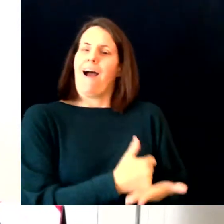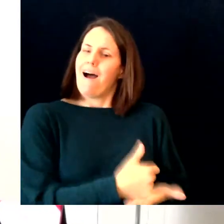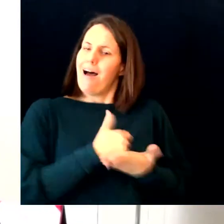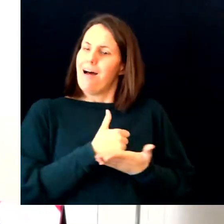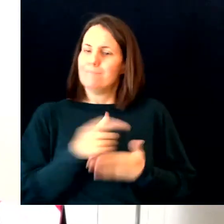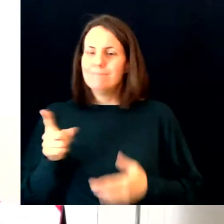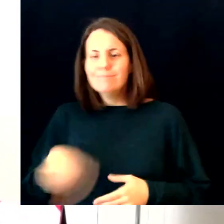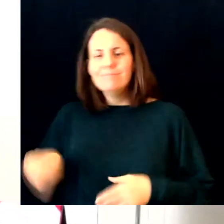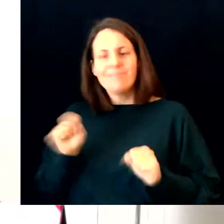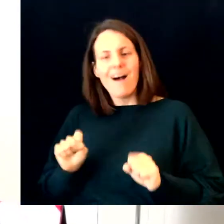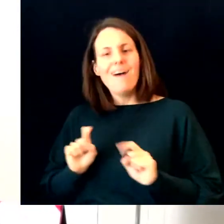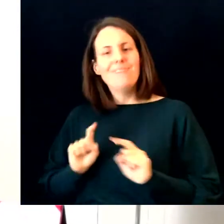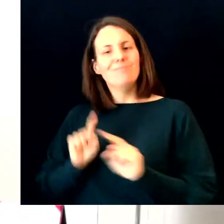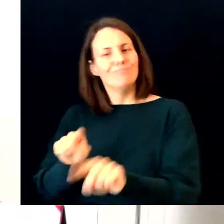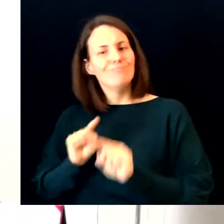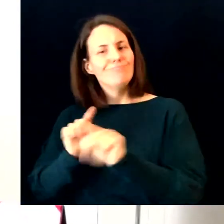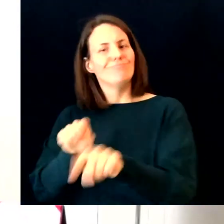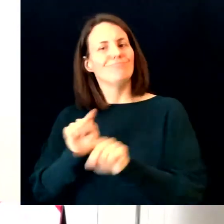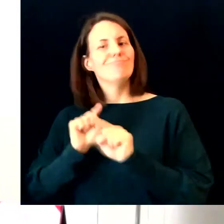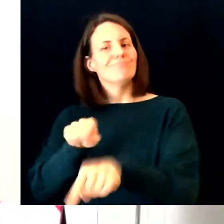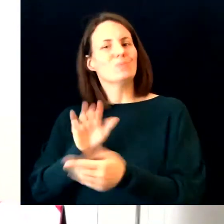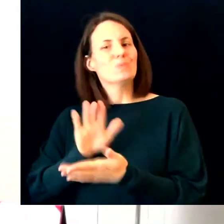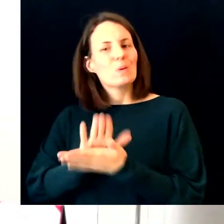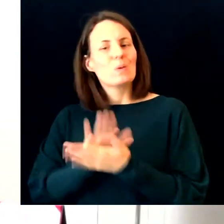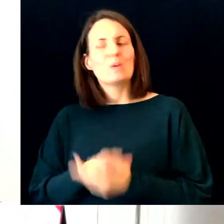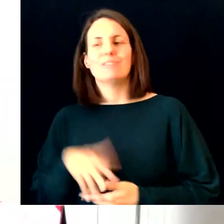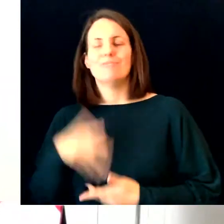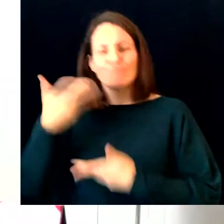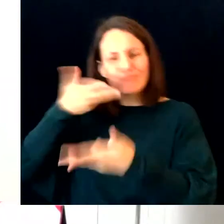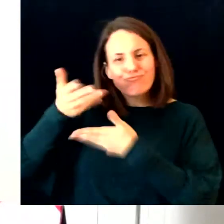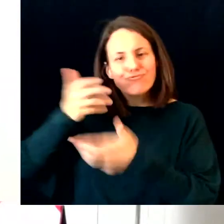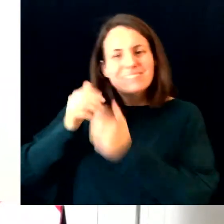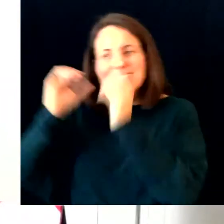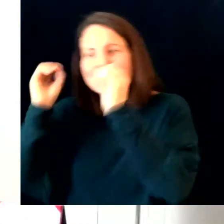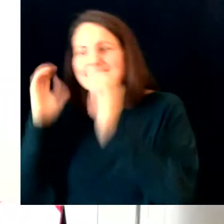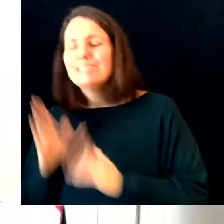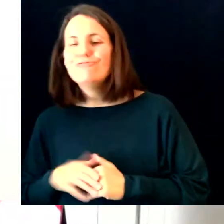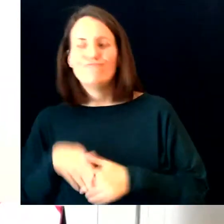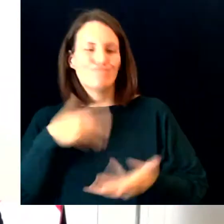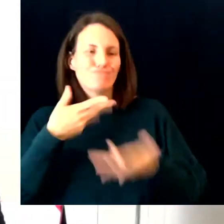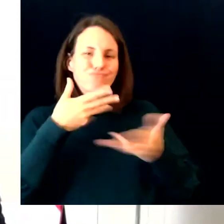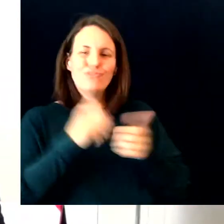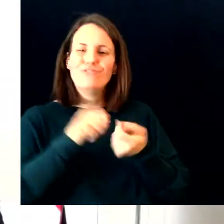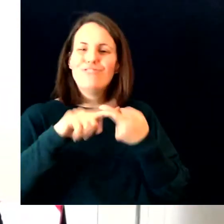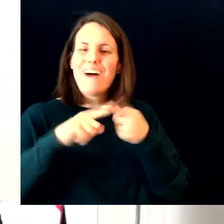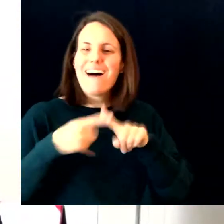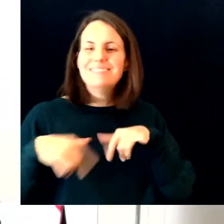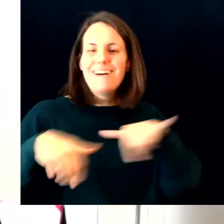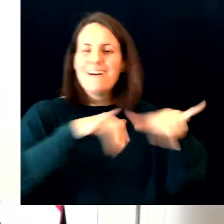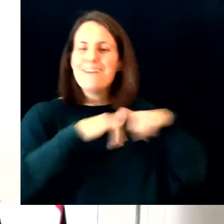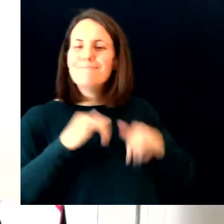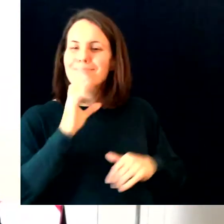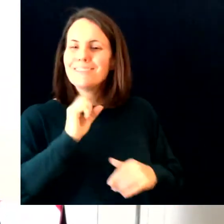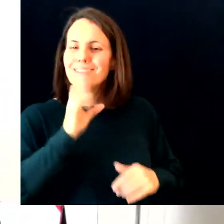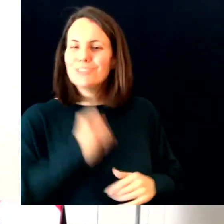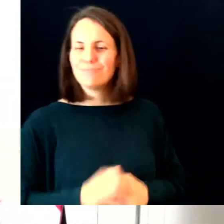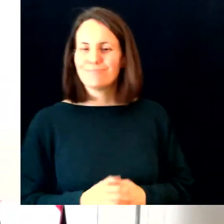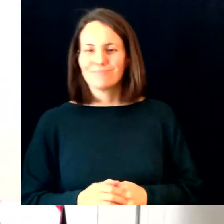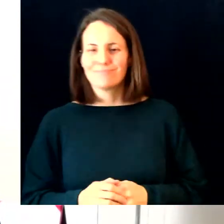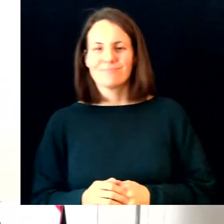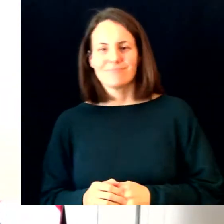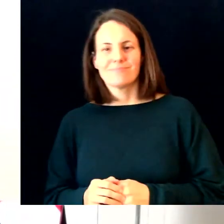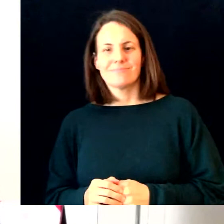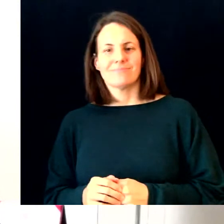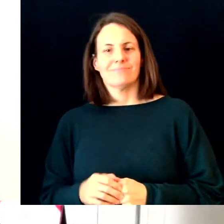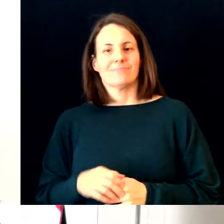again, getting kids vaccinated is one of the best ways to keep them safe and in school. And that's one of the best ways that we